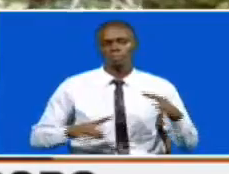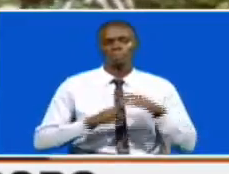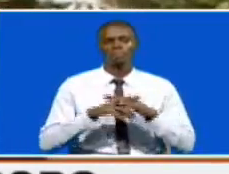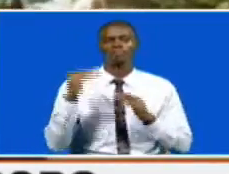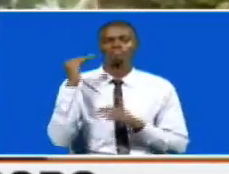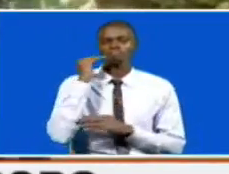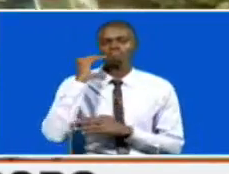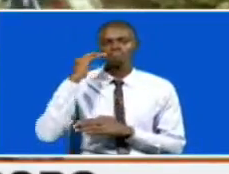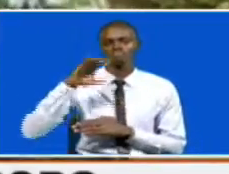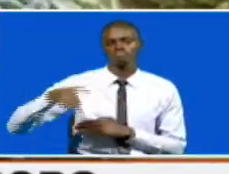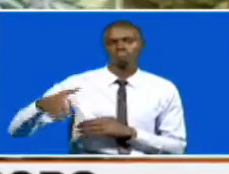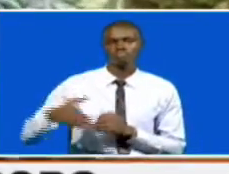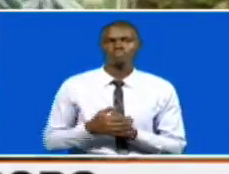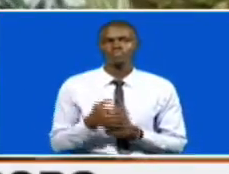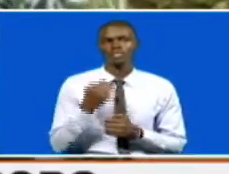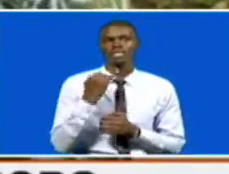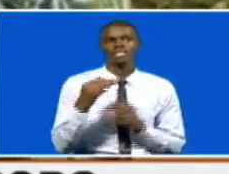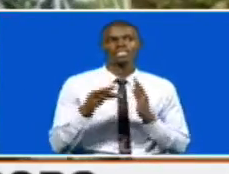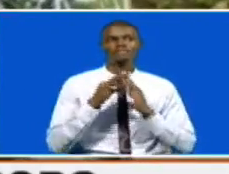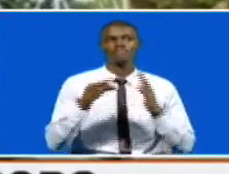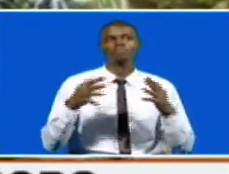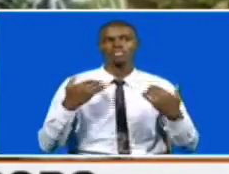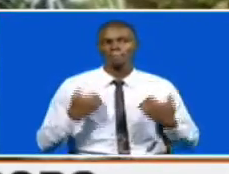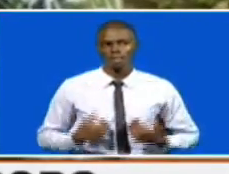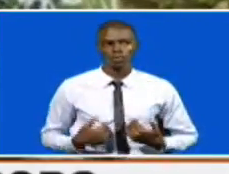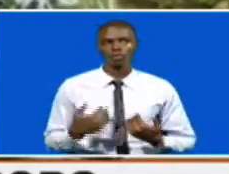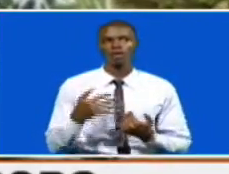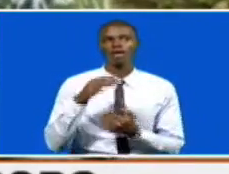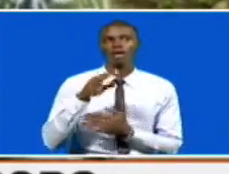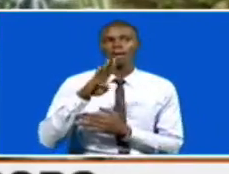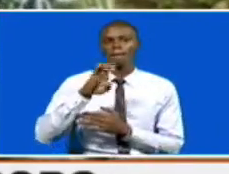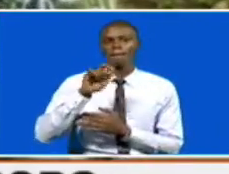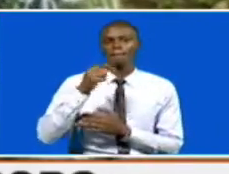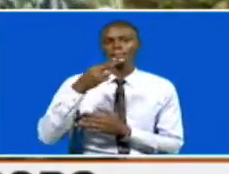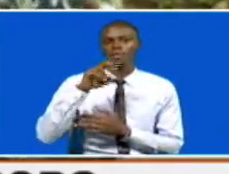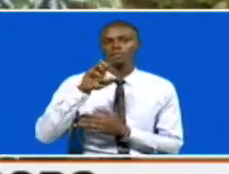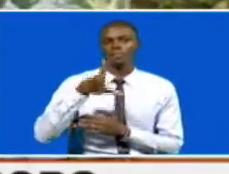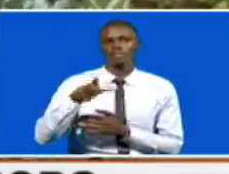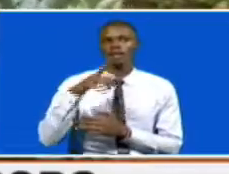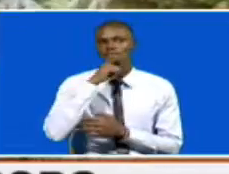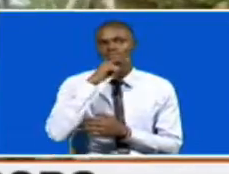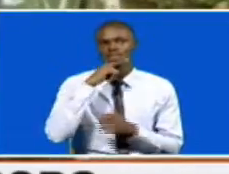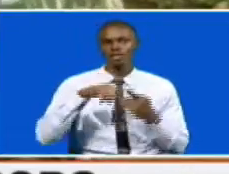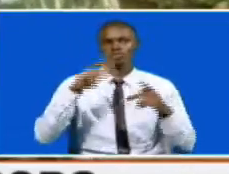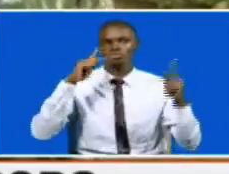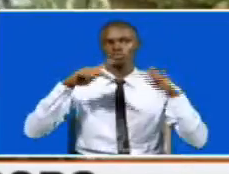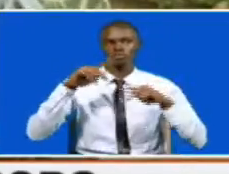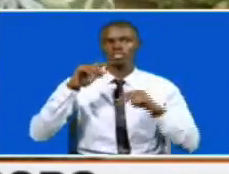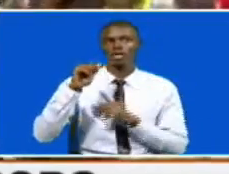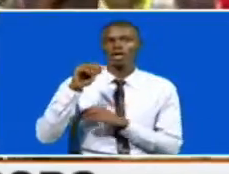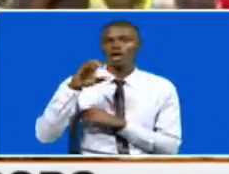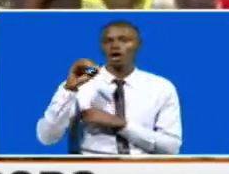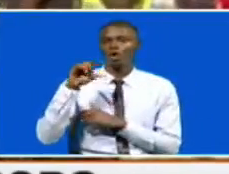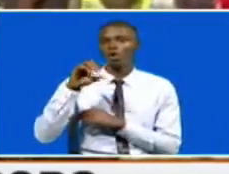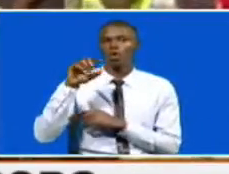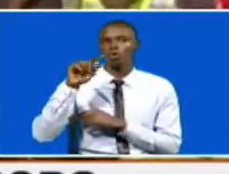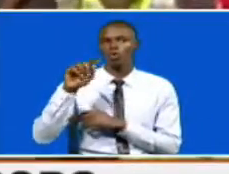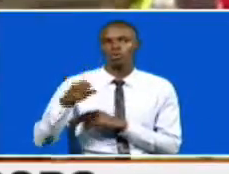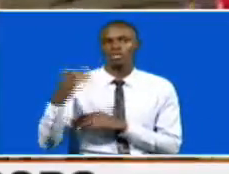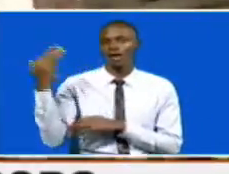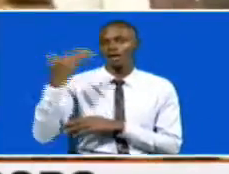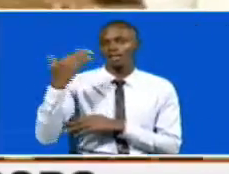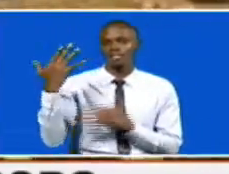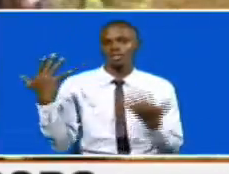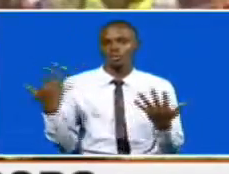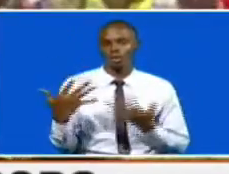Siaya County is the veteran historian Professor Bethel Ogot, the father to Professor Madara Ogot, a lecturer in